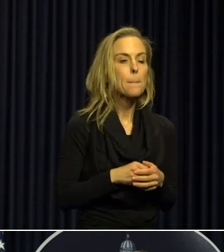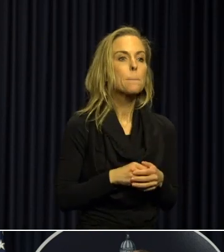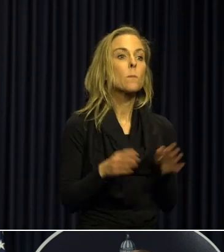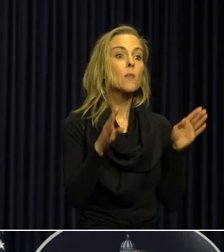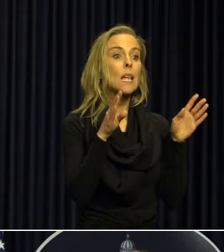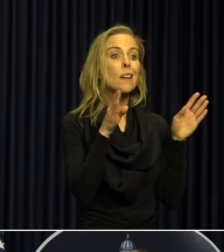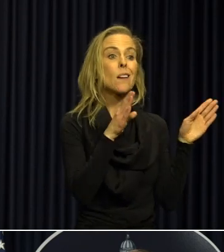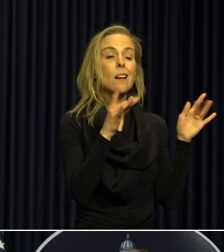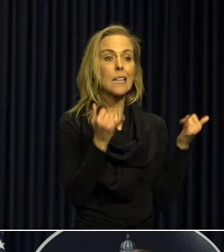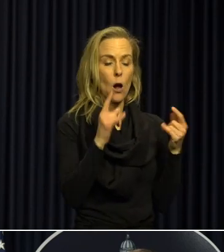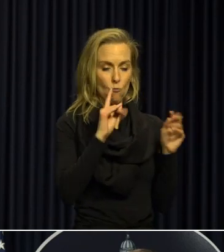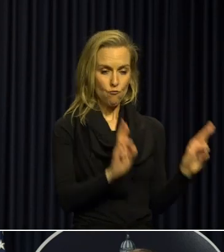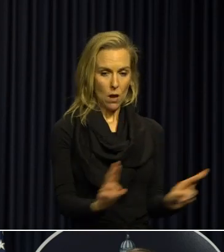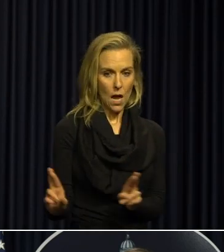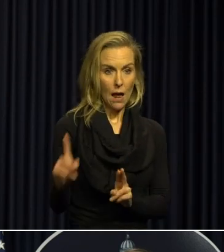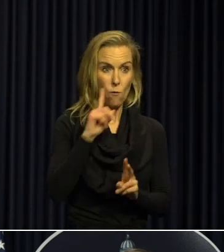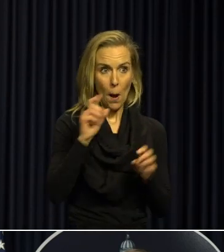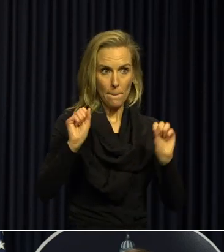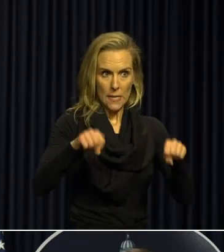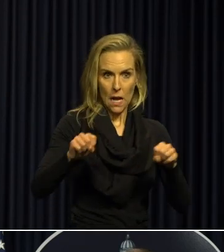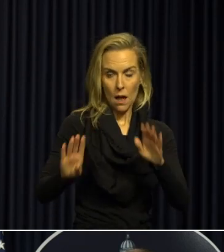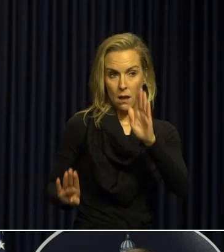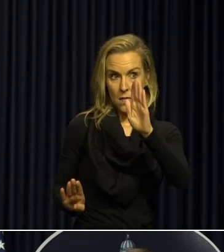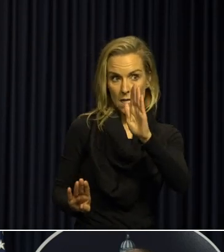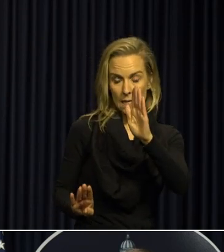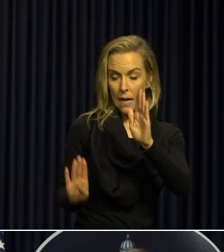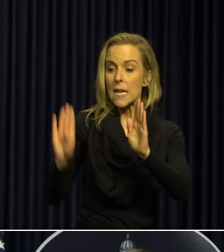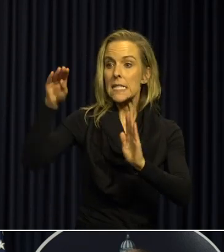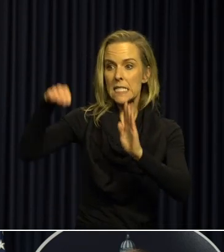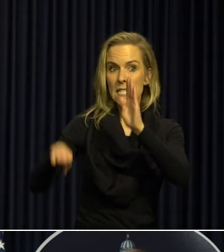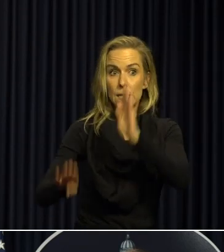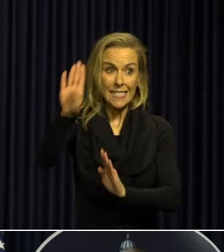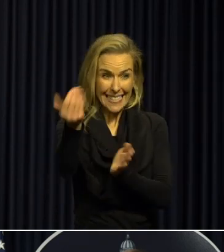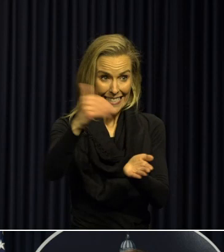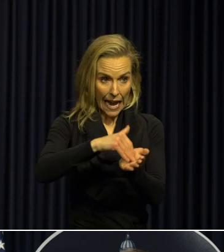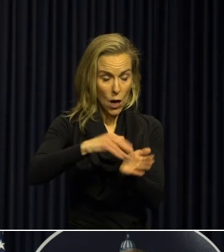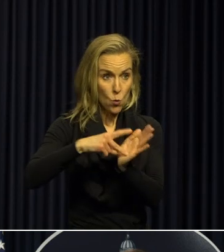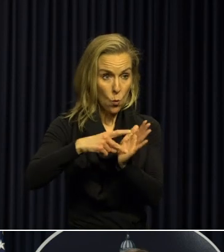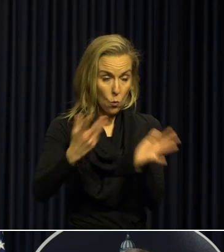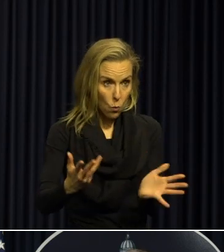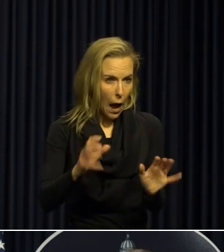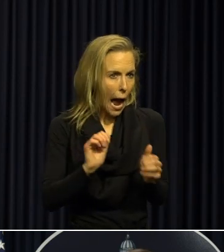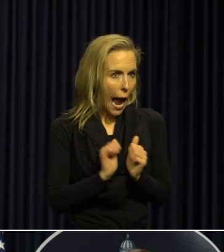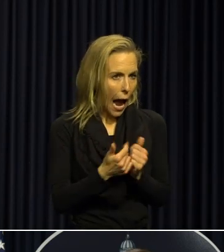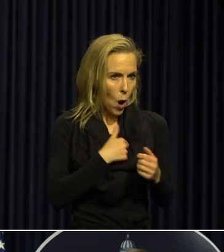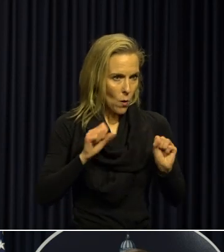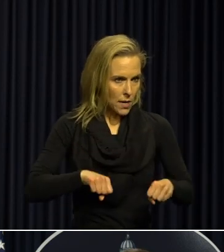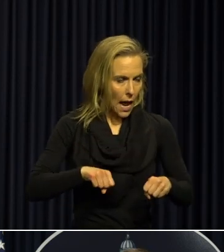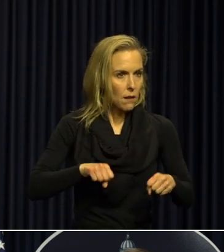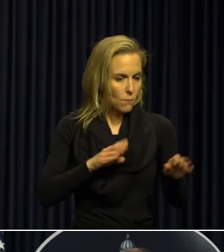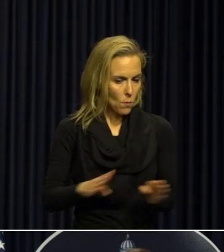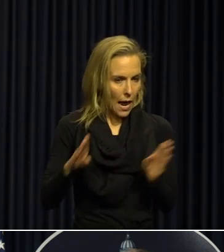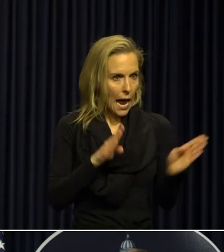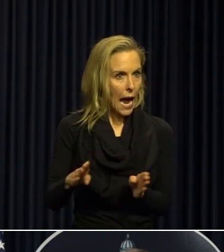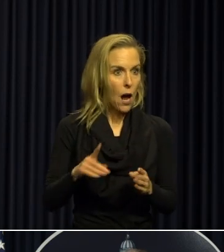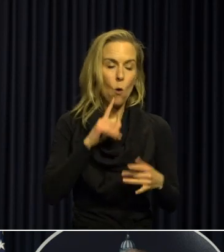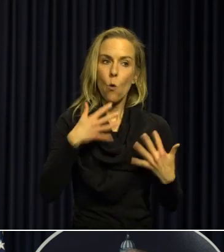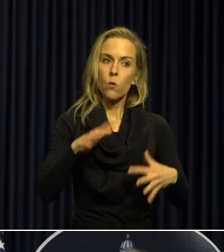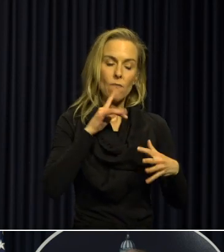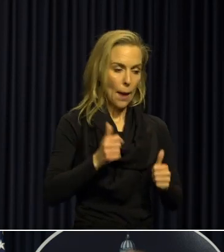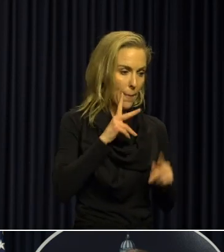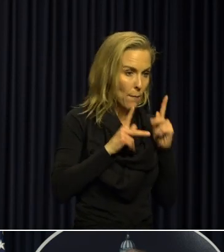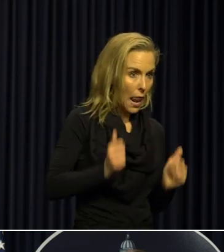Preparedness for future spike. Again, if we don't stop this from happening, the impact in lives and in the